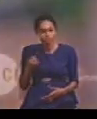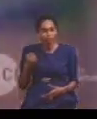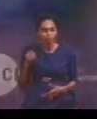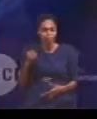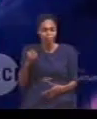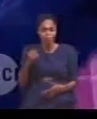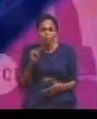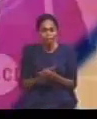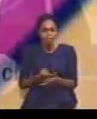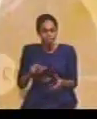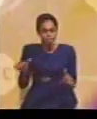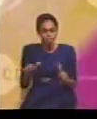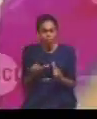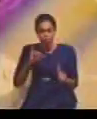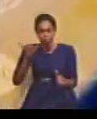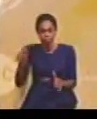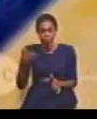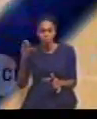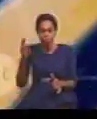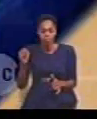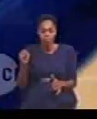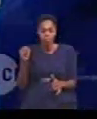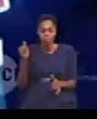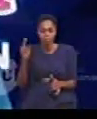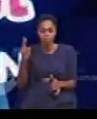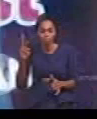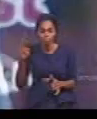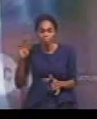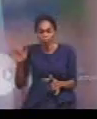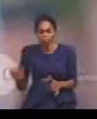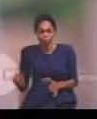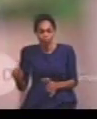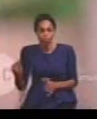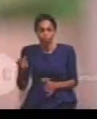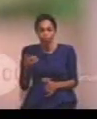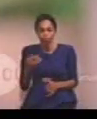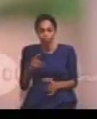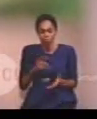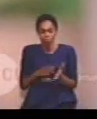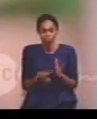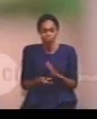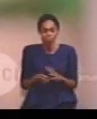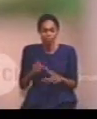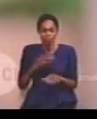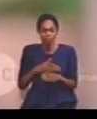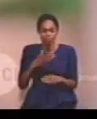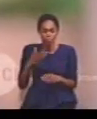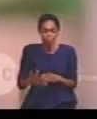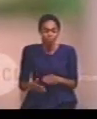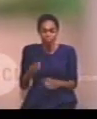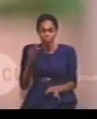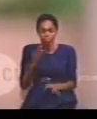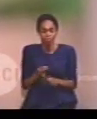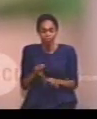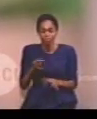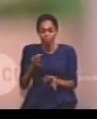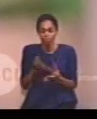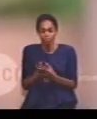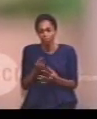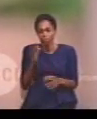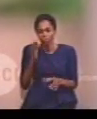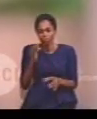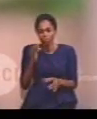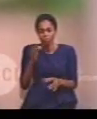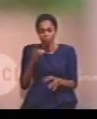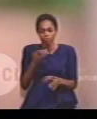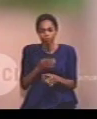this GCK program, Total Freedom Through Faith in Christ. I went to the program with the results, with the extra results,